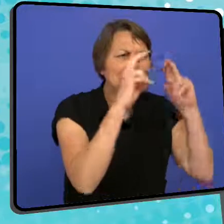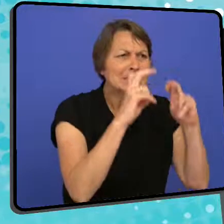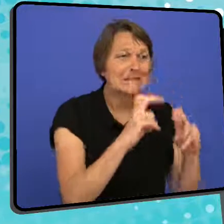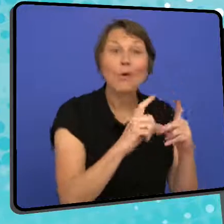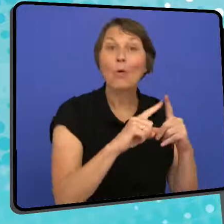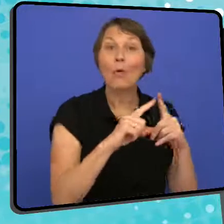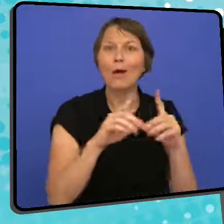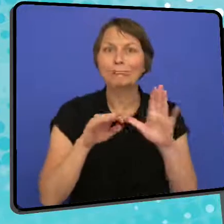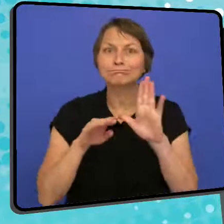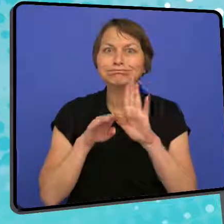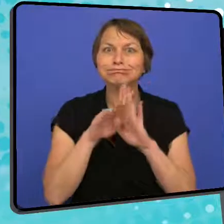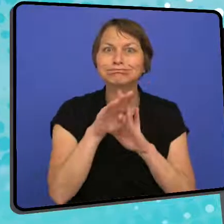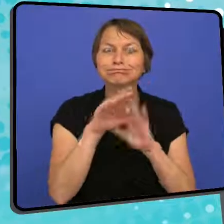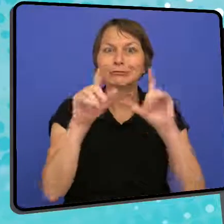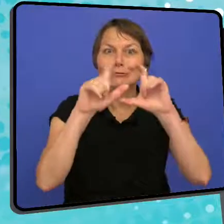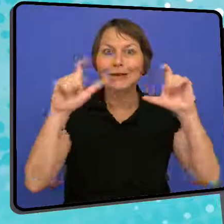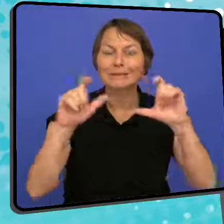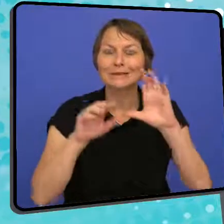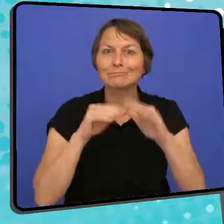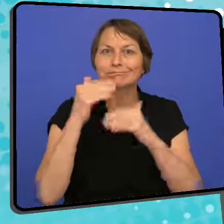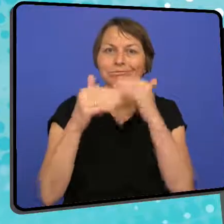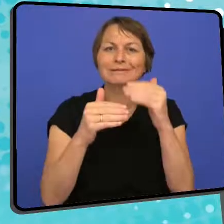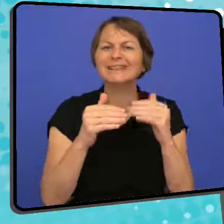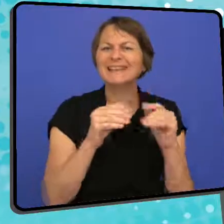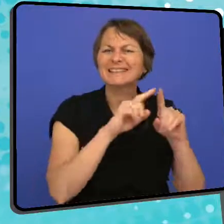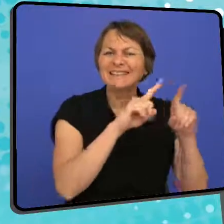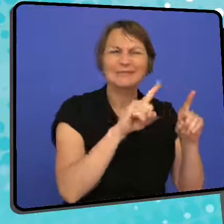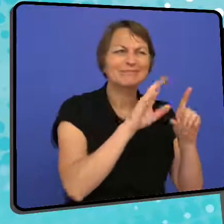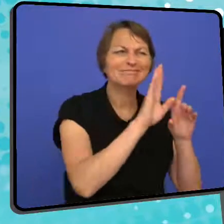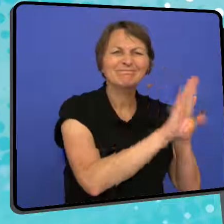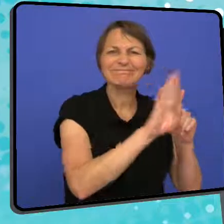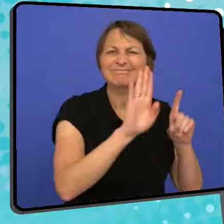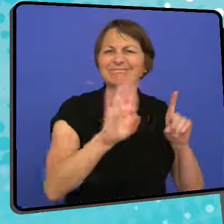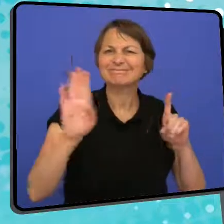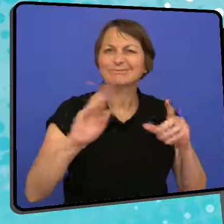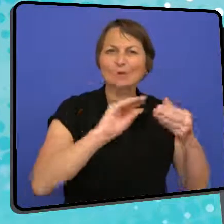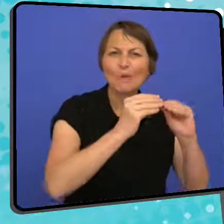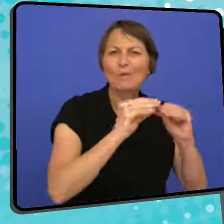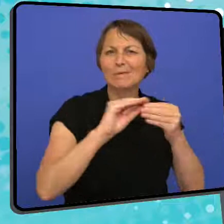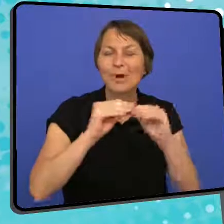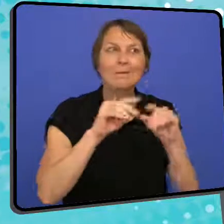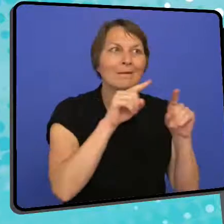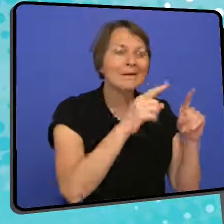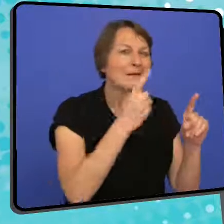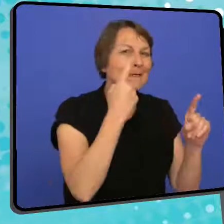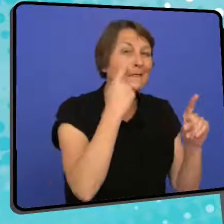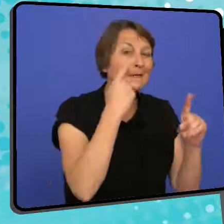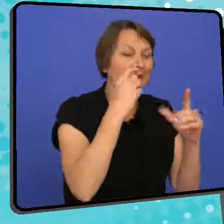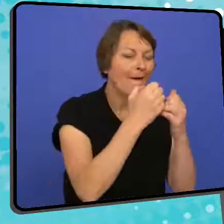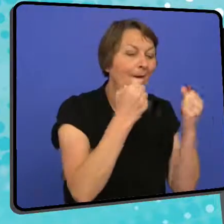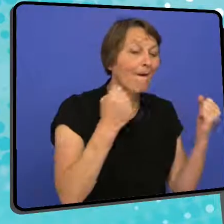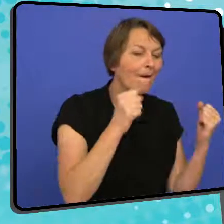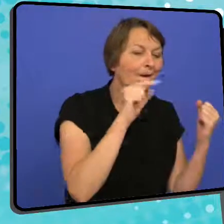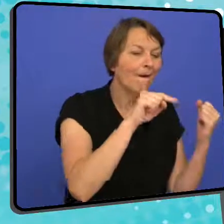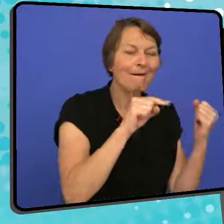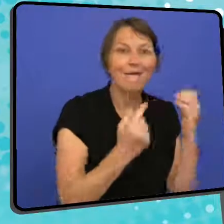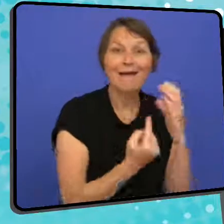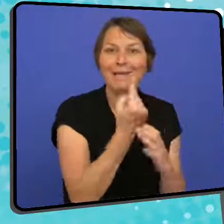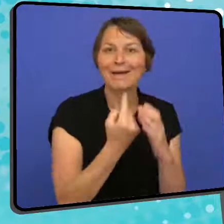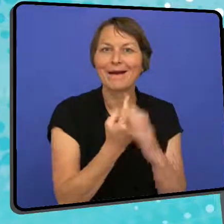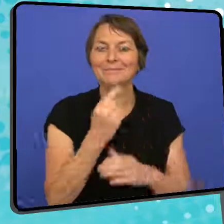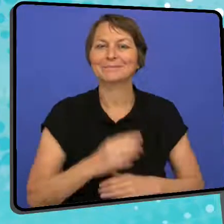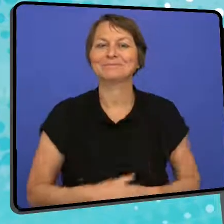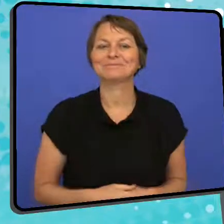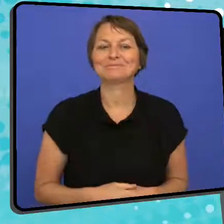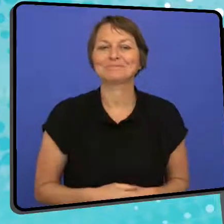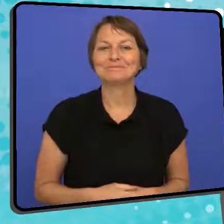series problems, survival problems were really at the heart there, but from a different perspective.